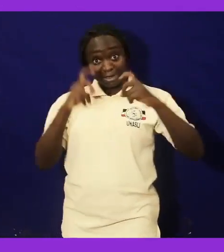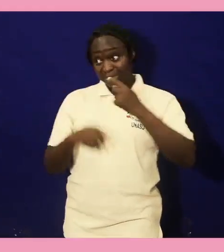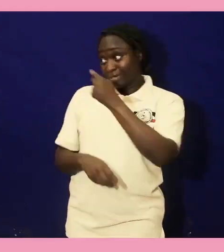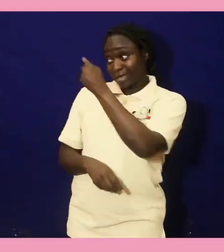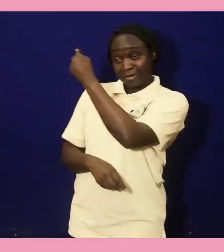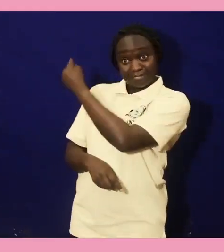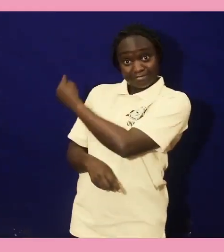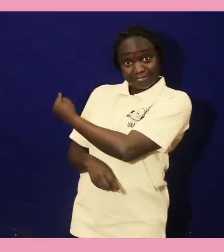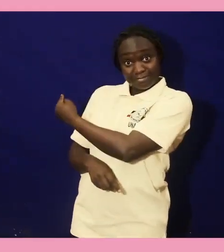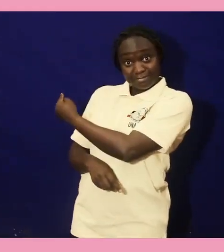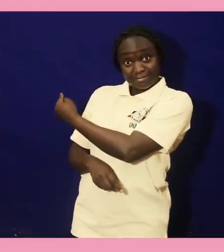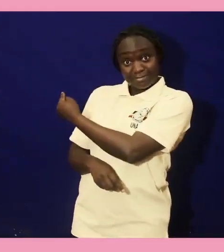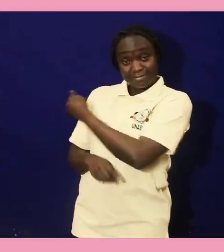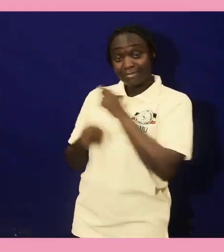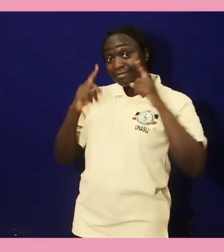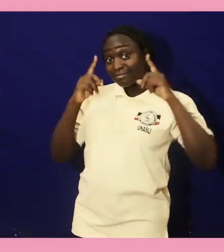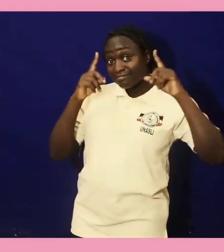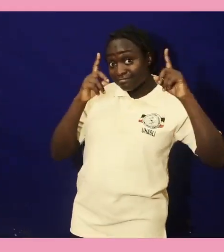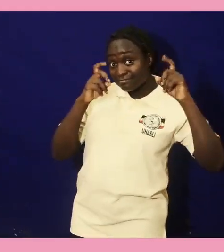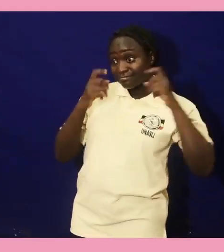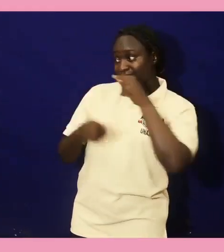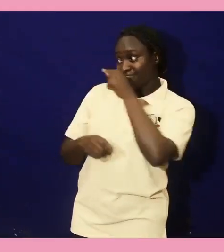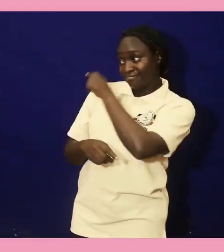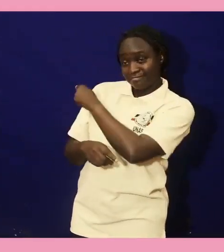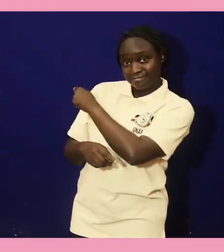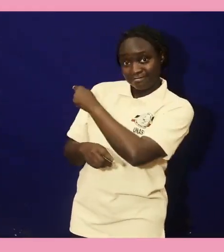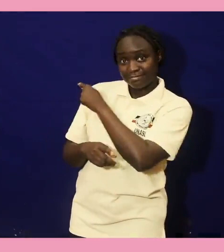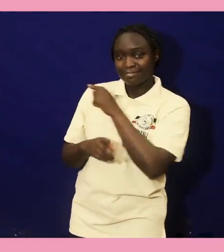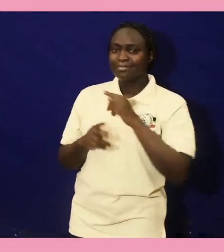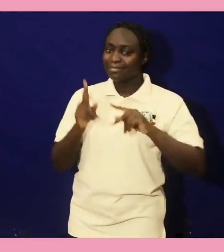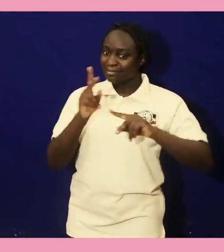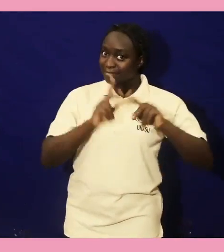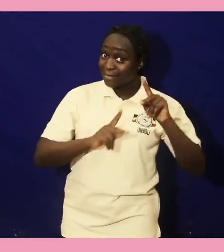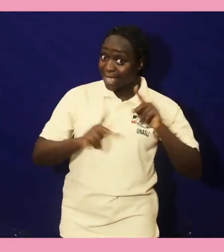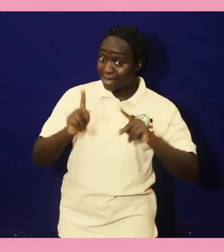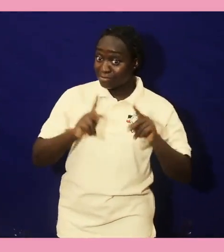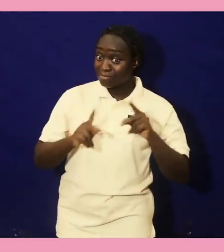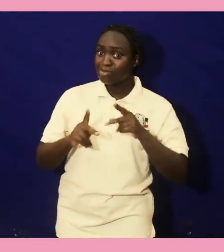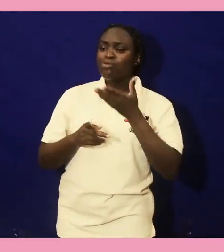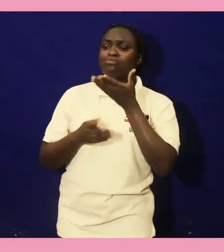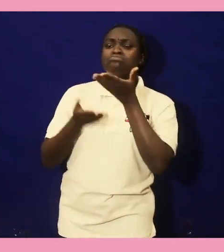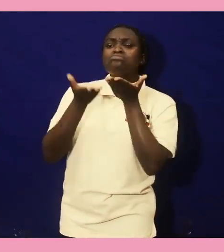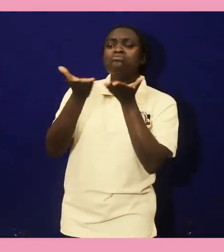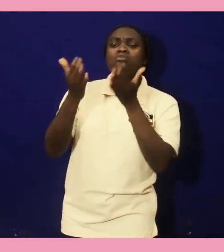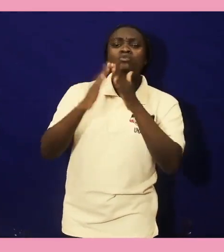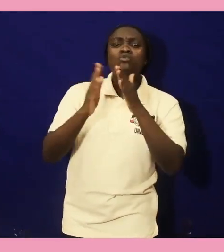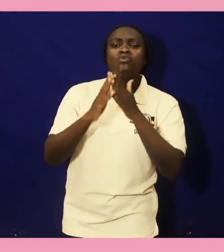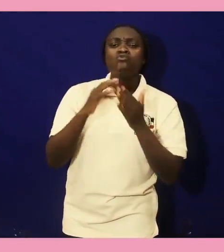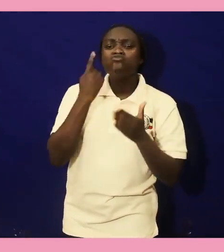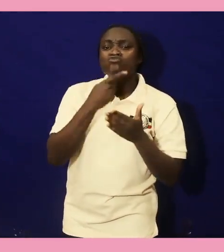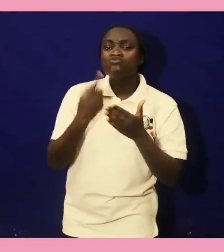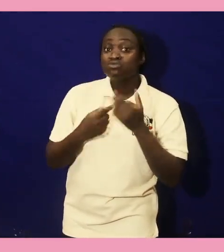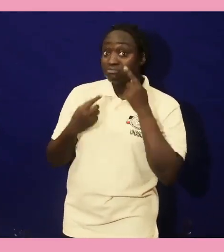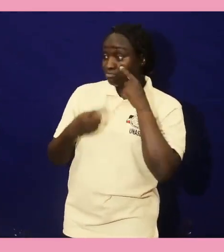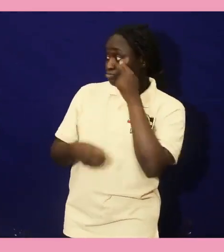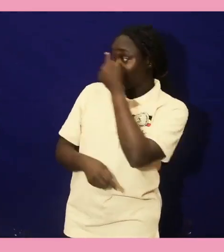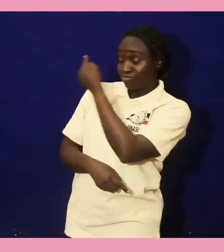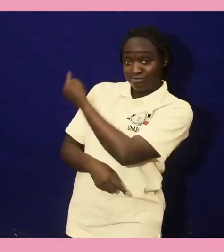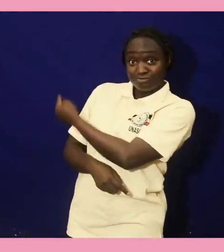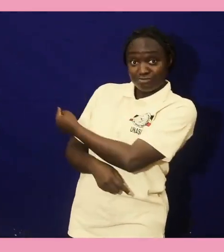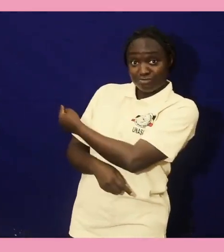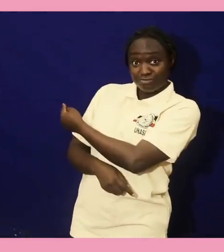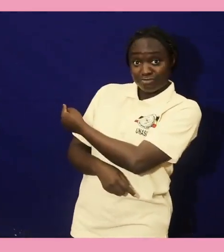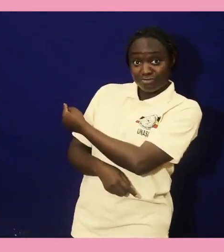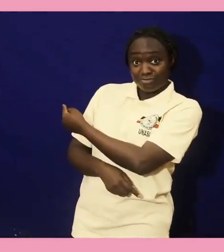home. Now look at my picture here. I have a picture of the people who are